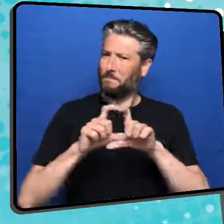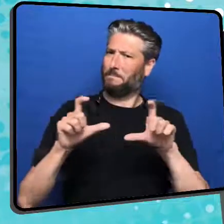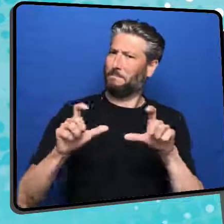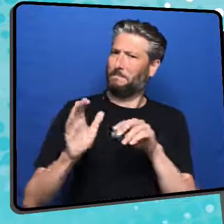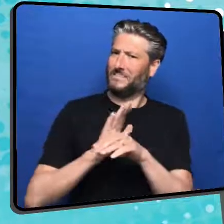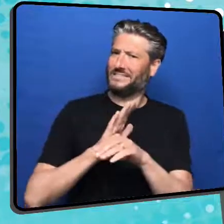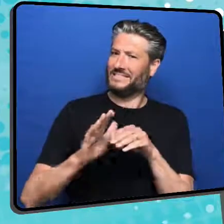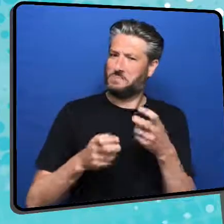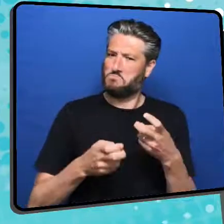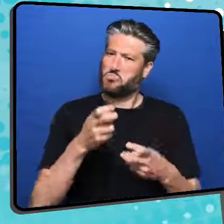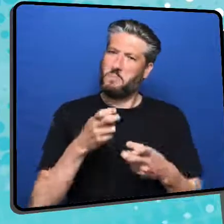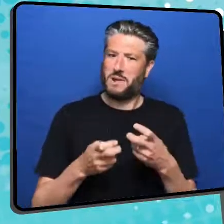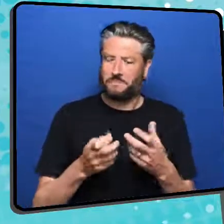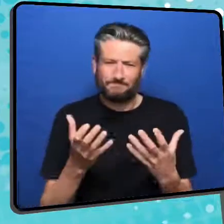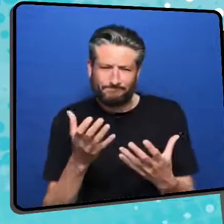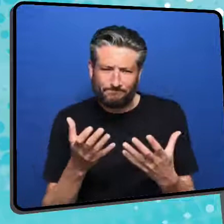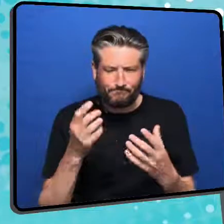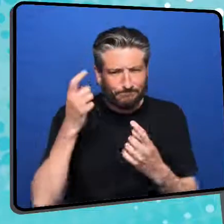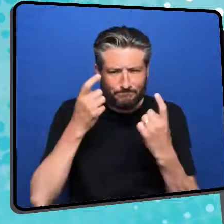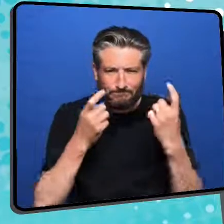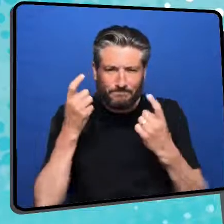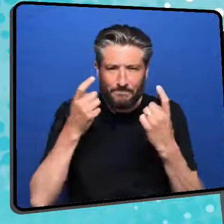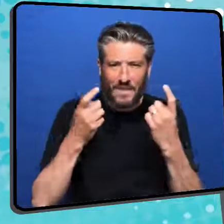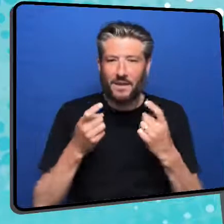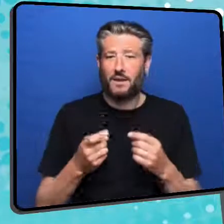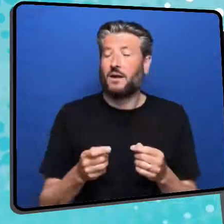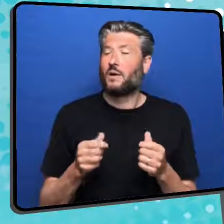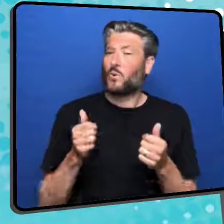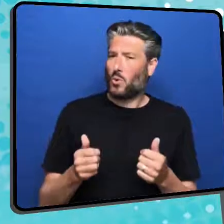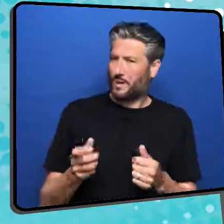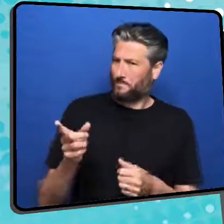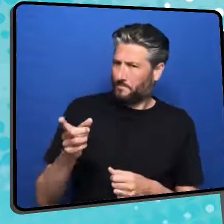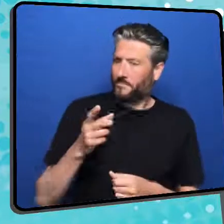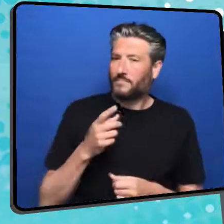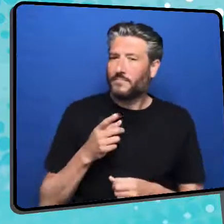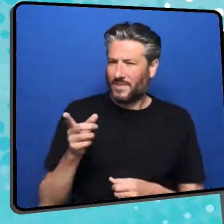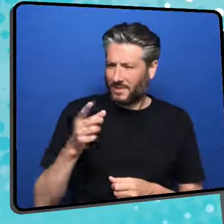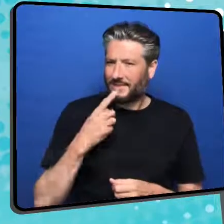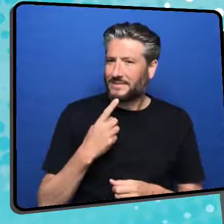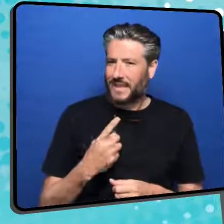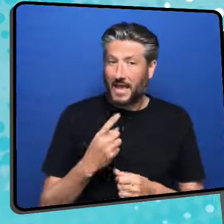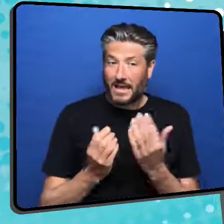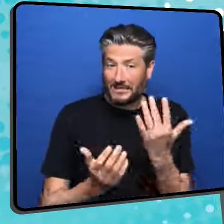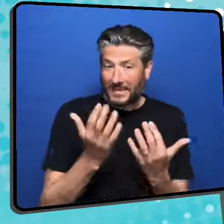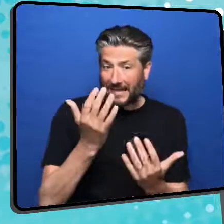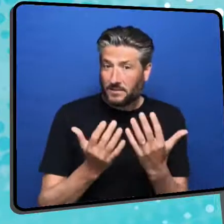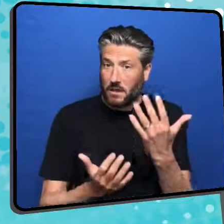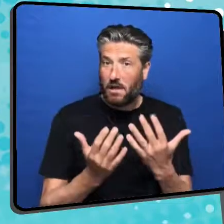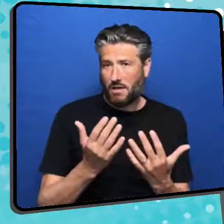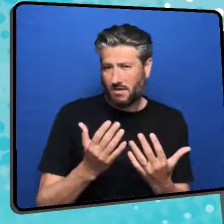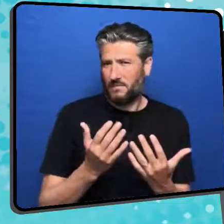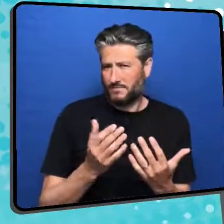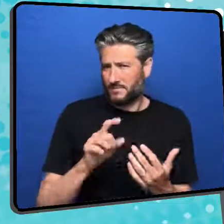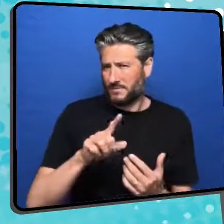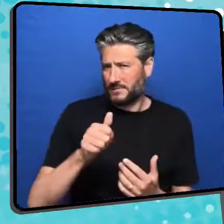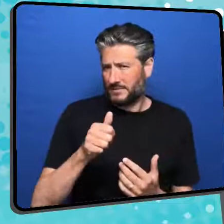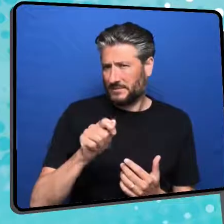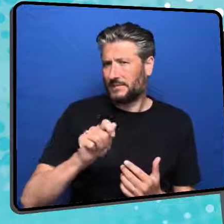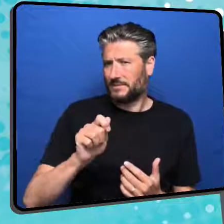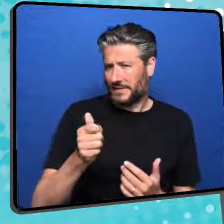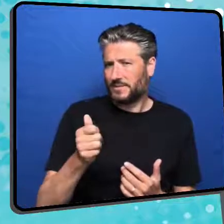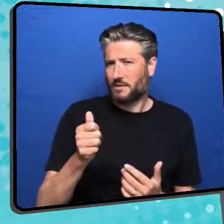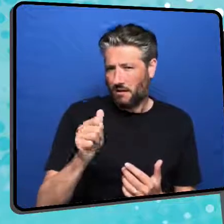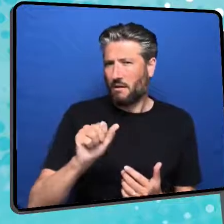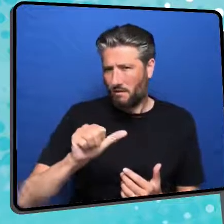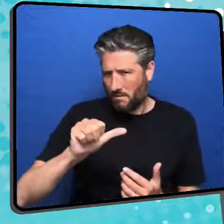that. Speaking of the data, one of the things that I found most interesting in our prep talk was your favoritism